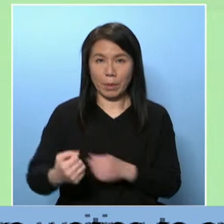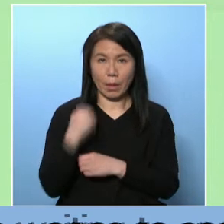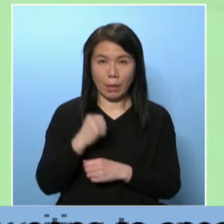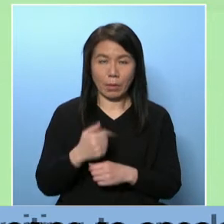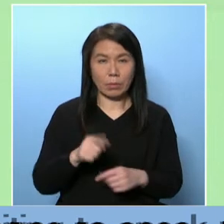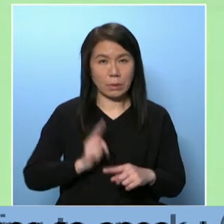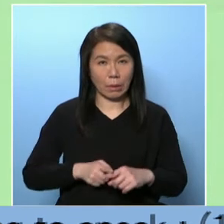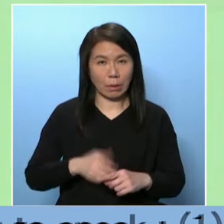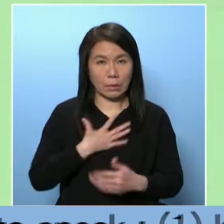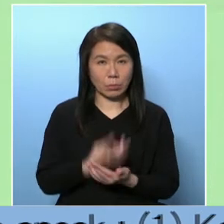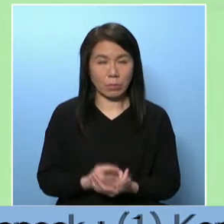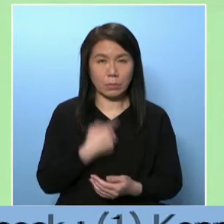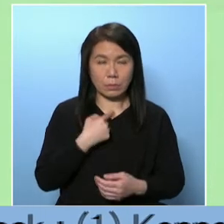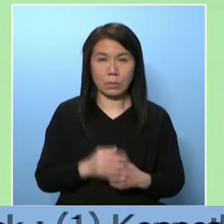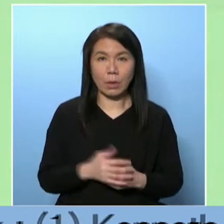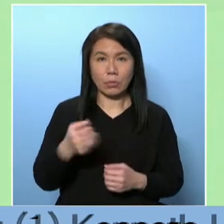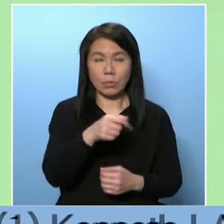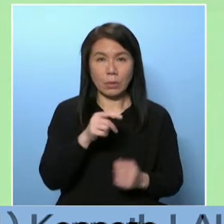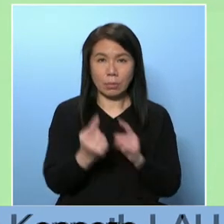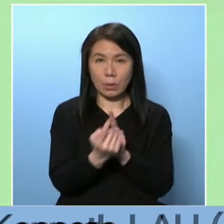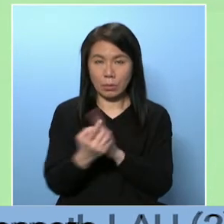This Omicron should not be underestimated.